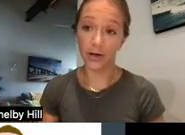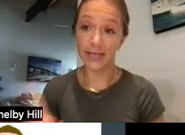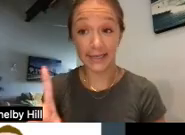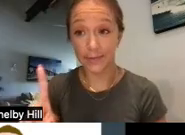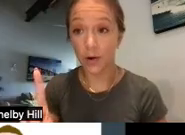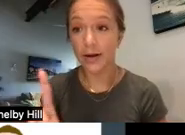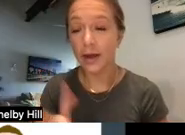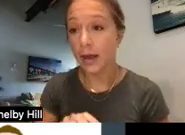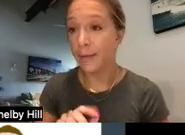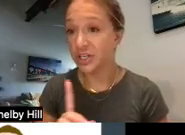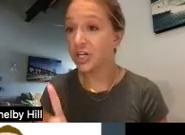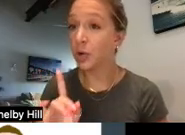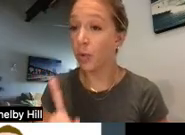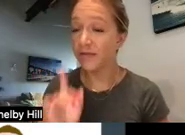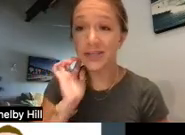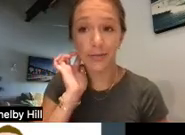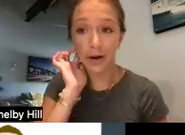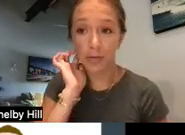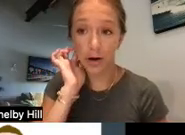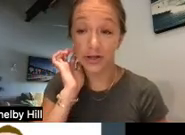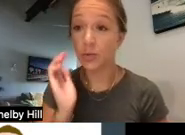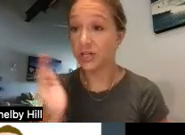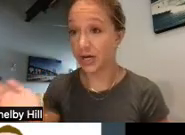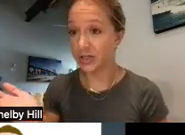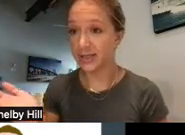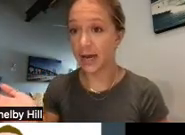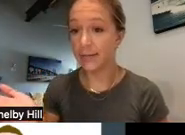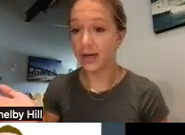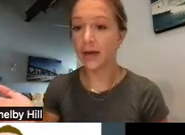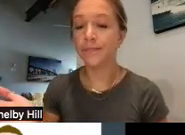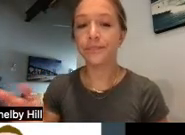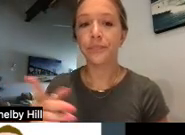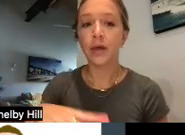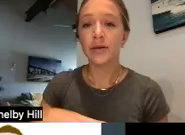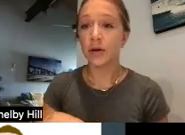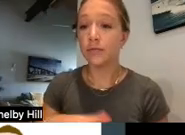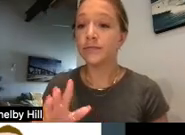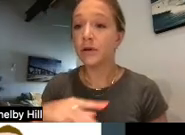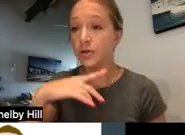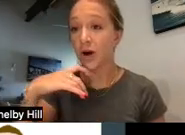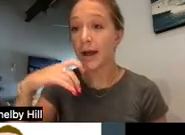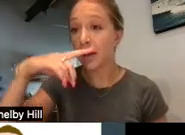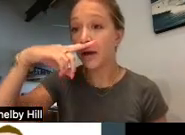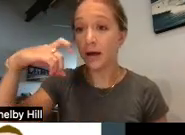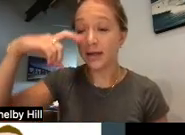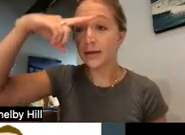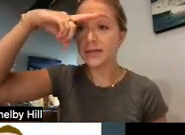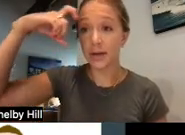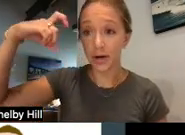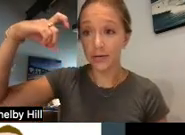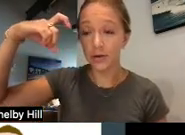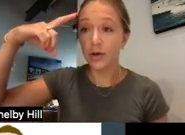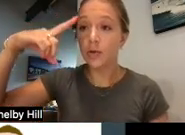grammatical markers except one. And by changing one of these grammatical markers, we change the sign meaning. So dry,